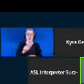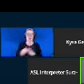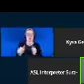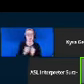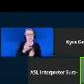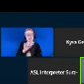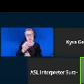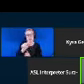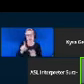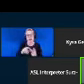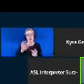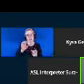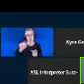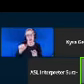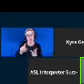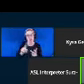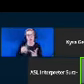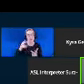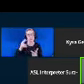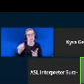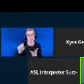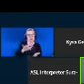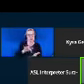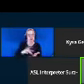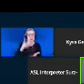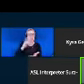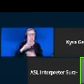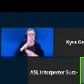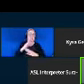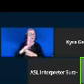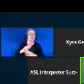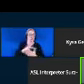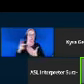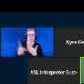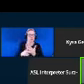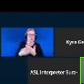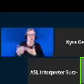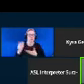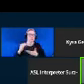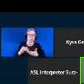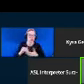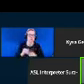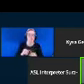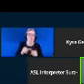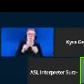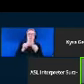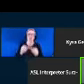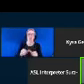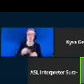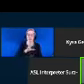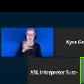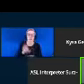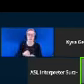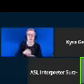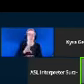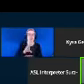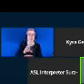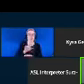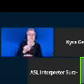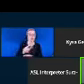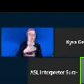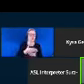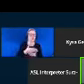FEMA, and the DHS Center for Prevention Programs and Partnerships. And we continue to address the civil rights and civil liberties related concerns